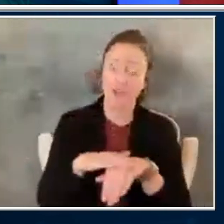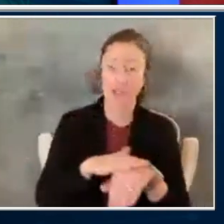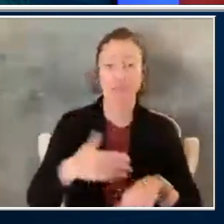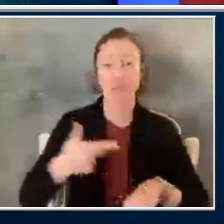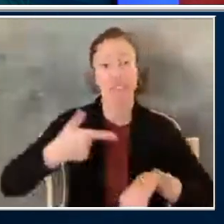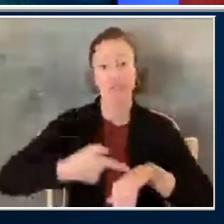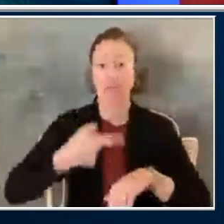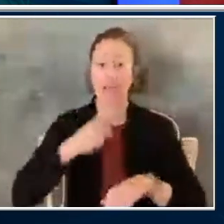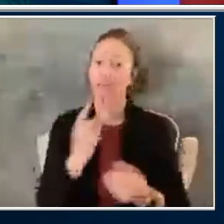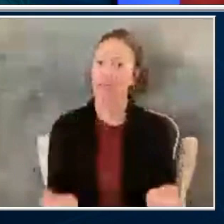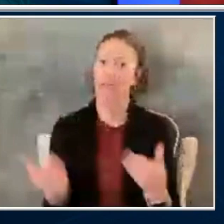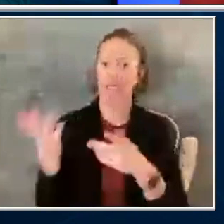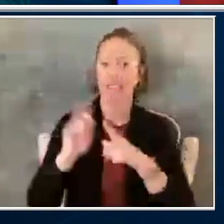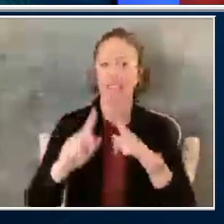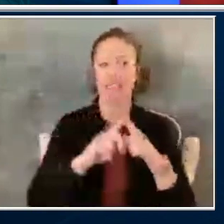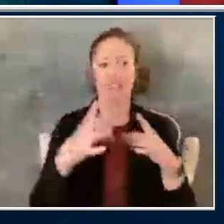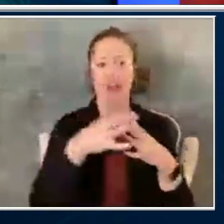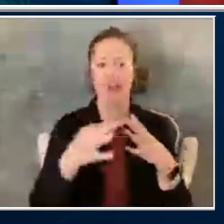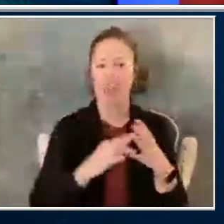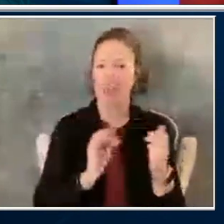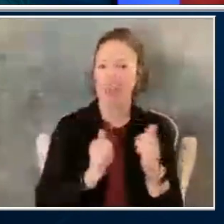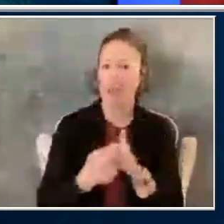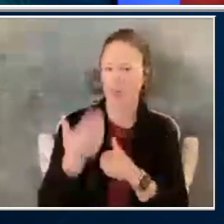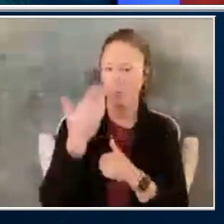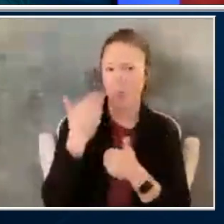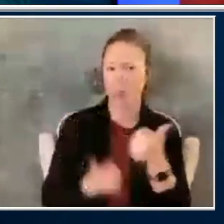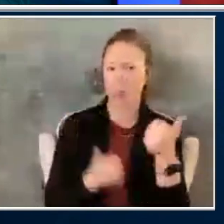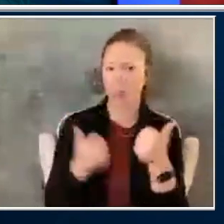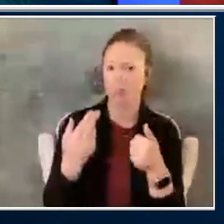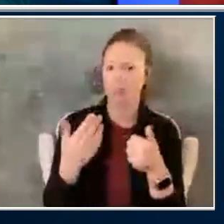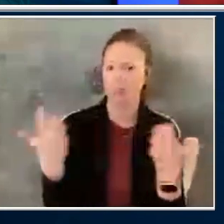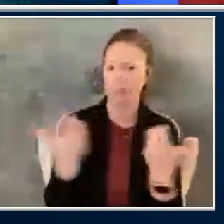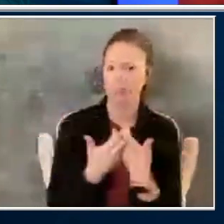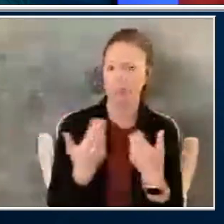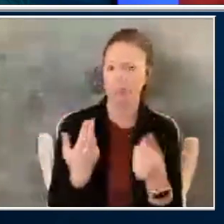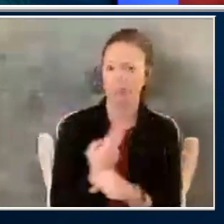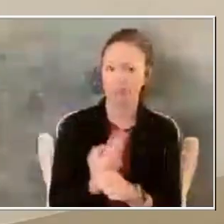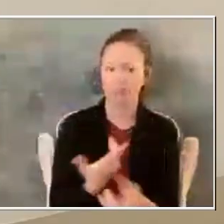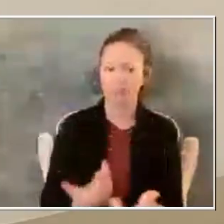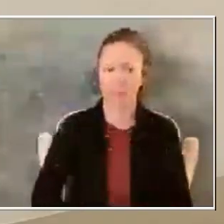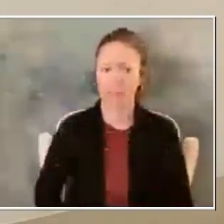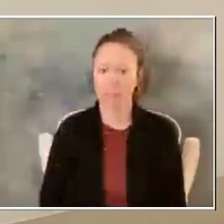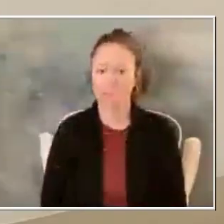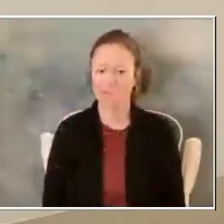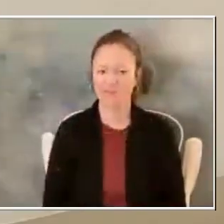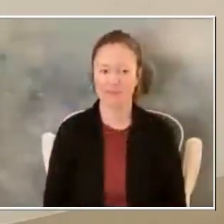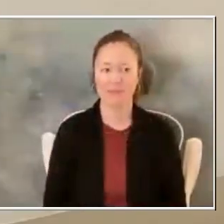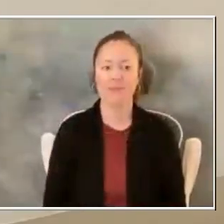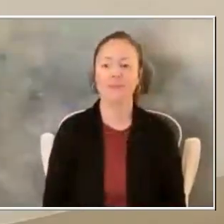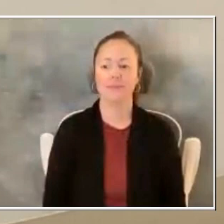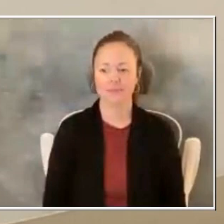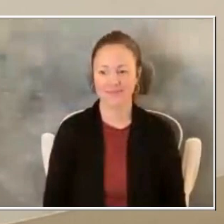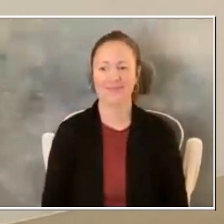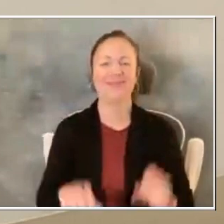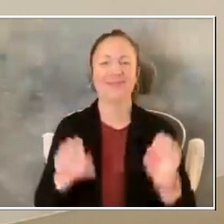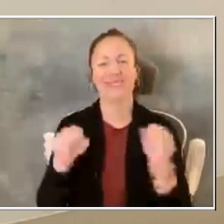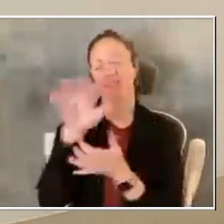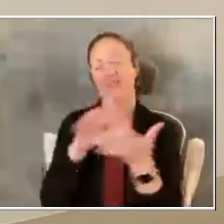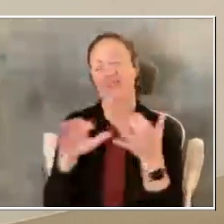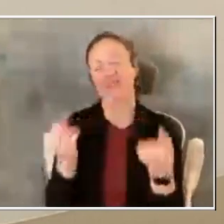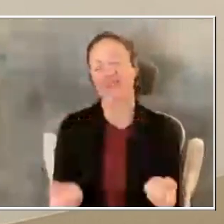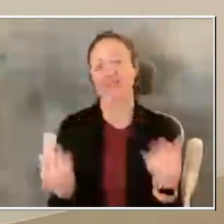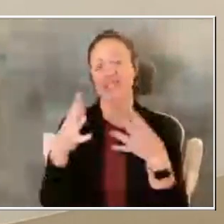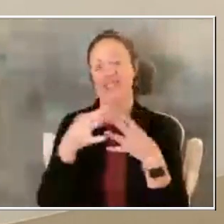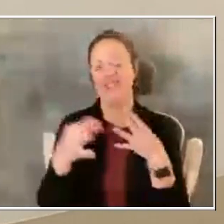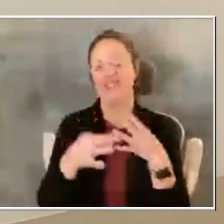menu of options. How do you know which ones to use? It can be confusing. There are a lot of options available.